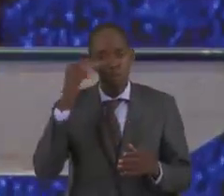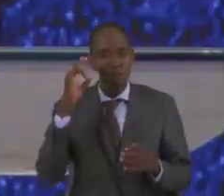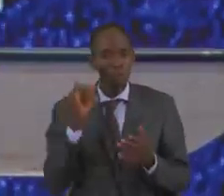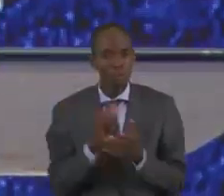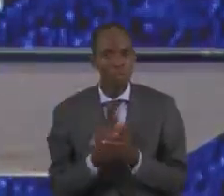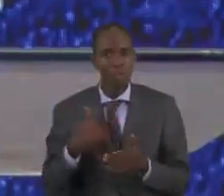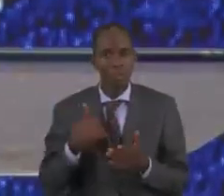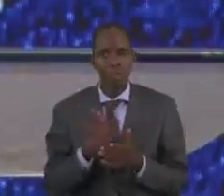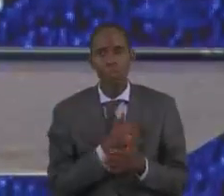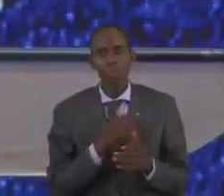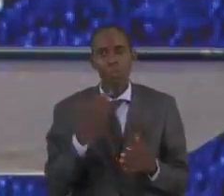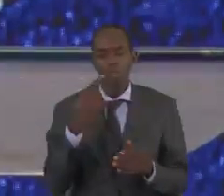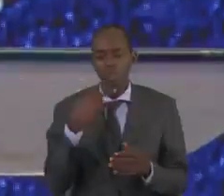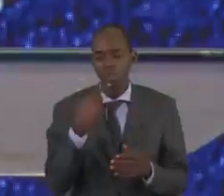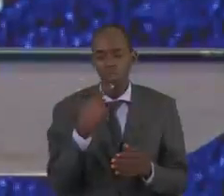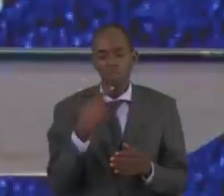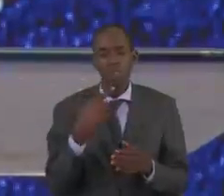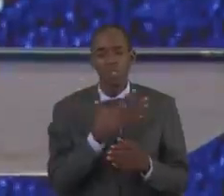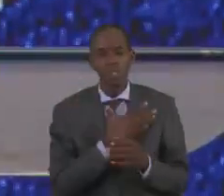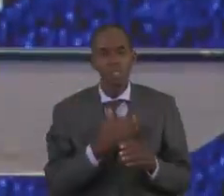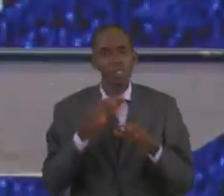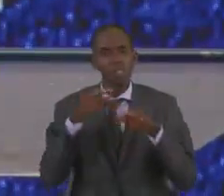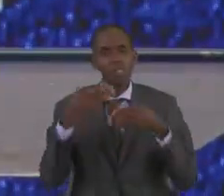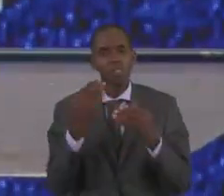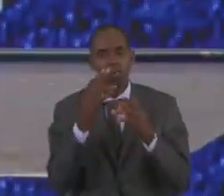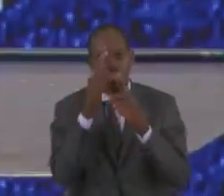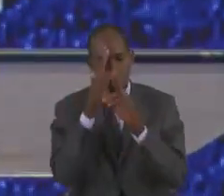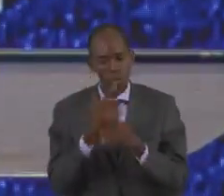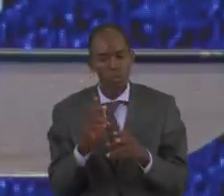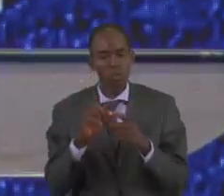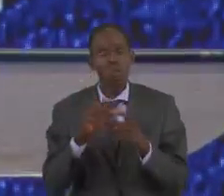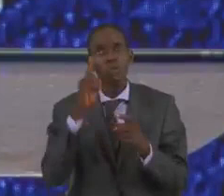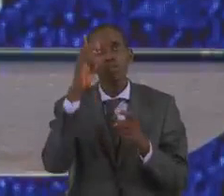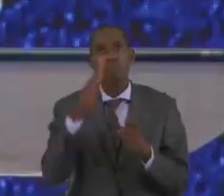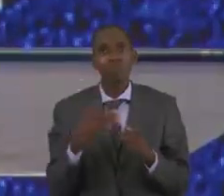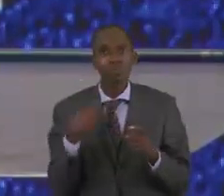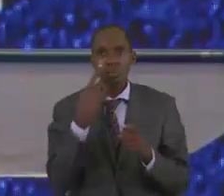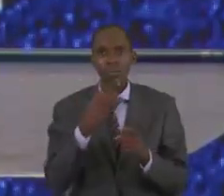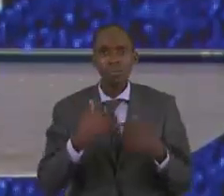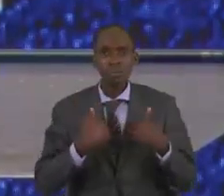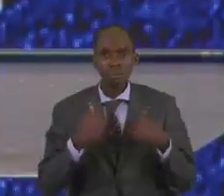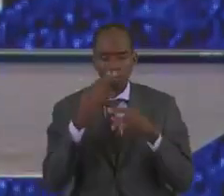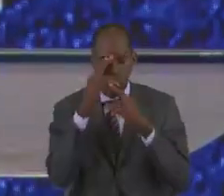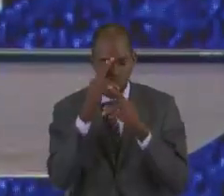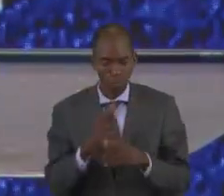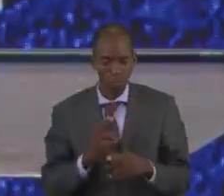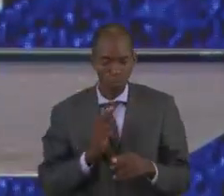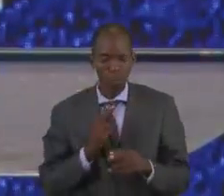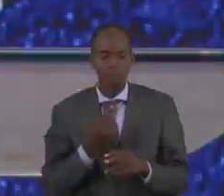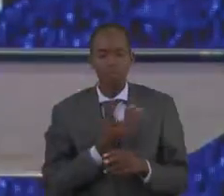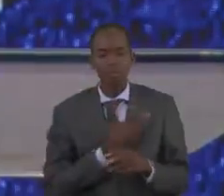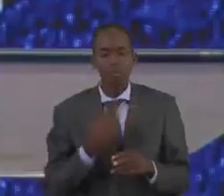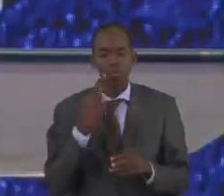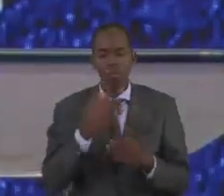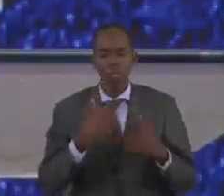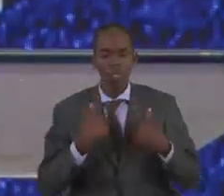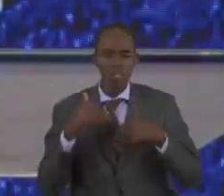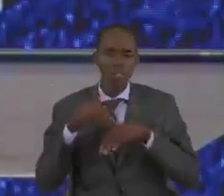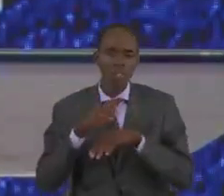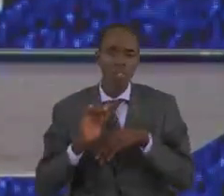the honor to God, who has honored us, who has favored us, and who has sent us